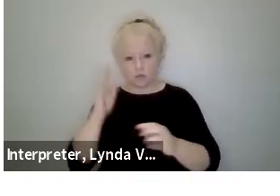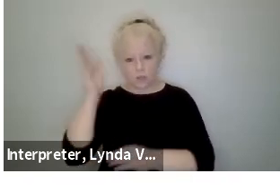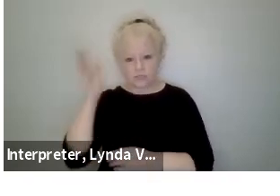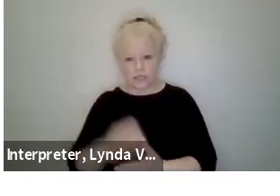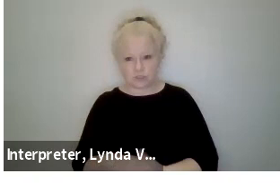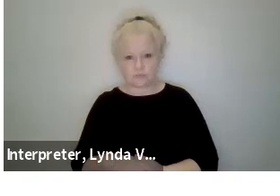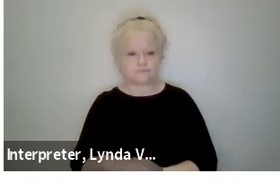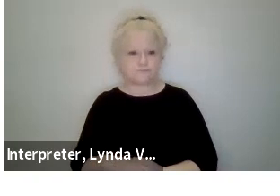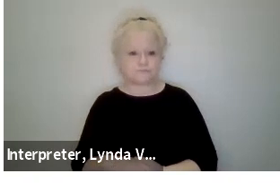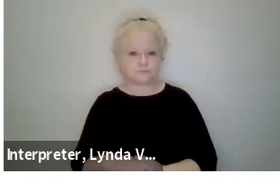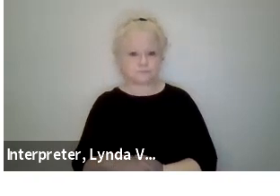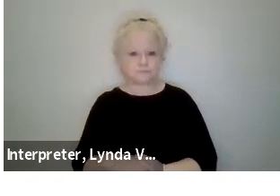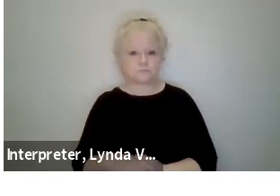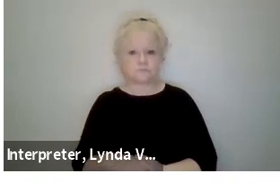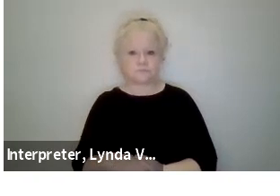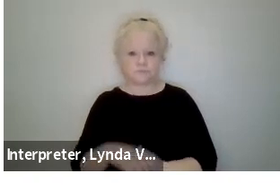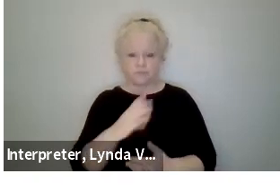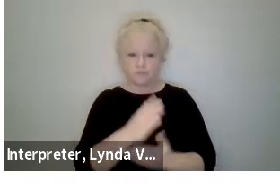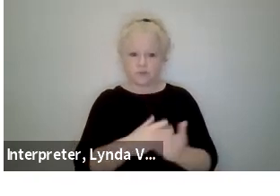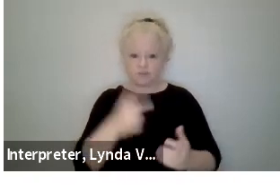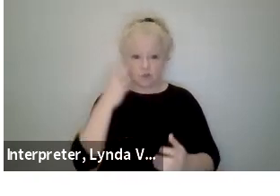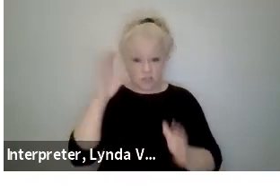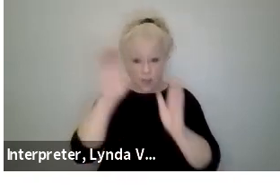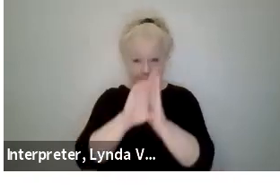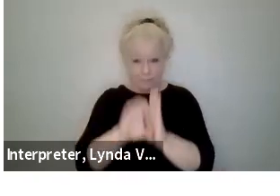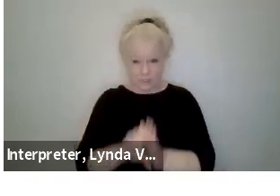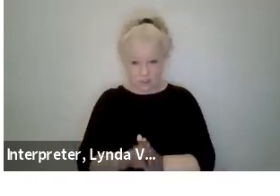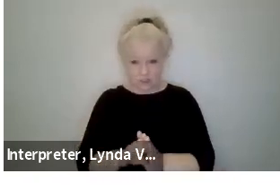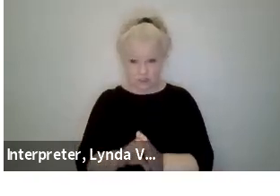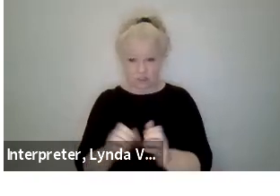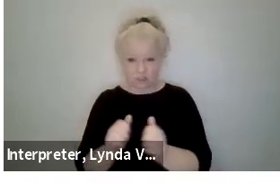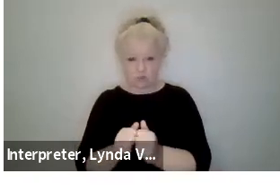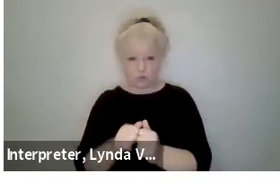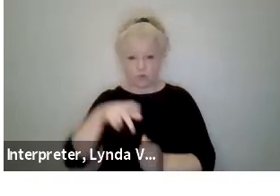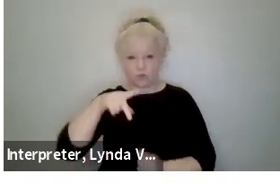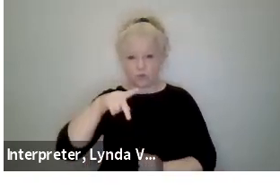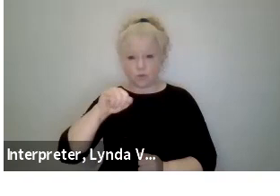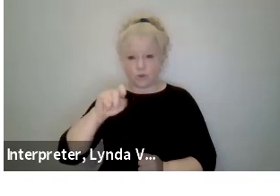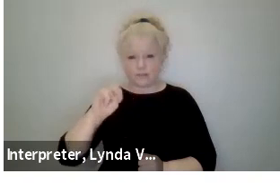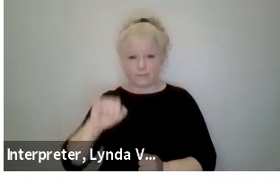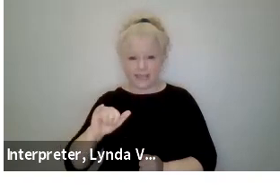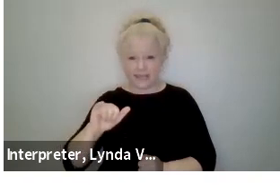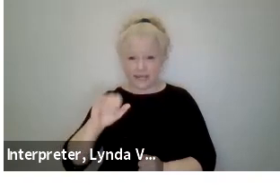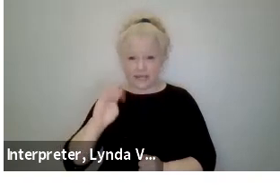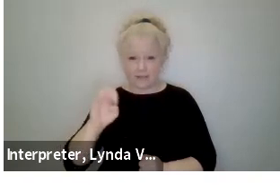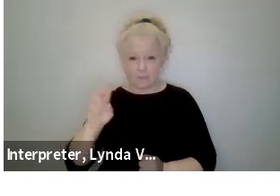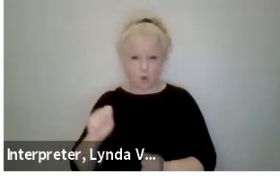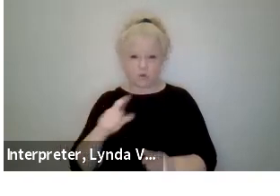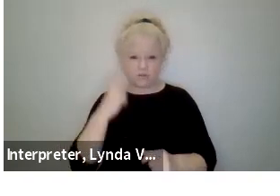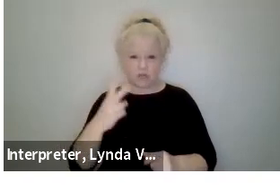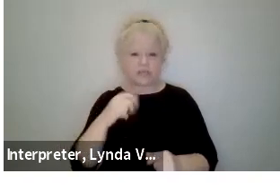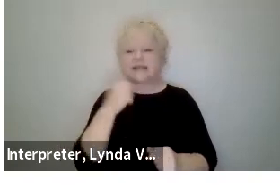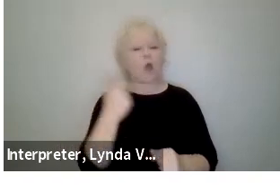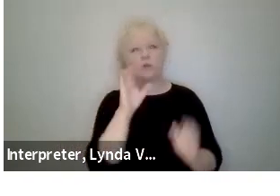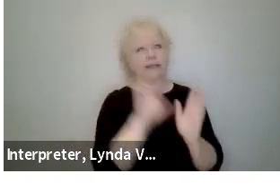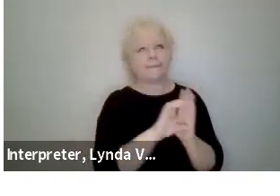different ways, but if some of you saw the pictures of us with Pitney Bowes, they're not just pictures.